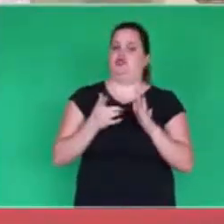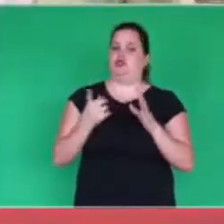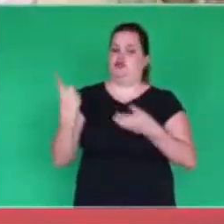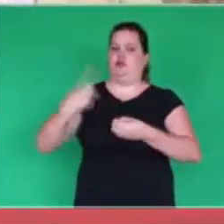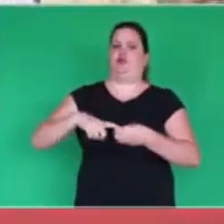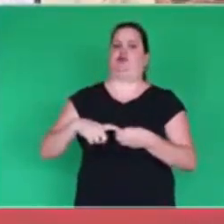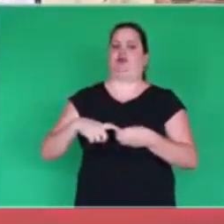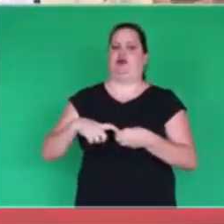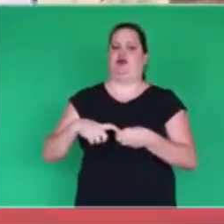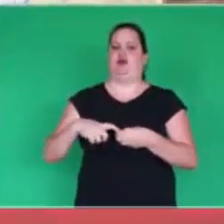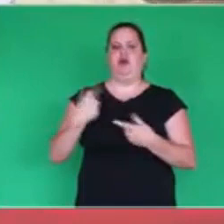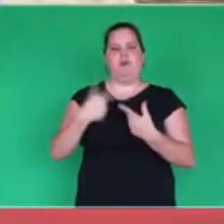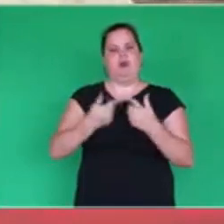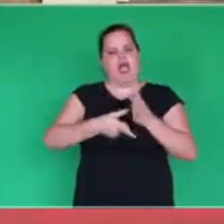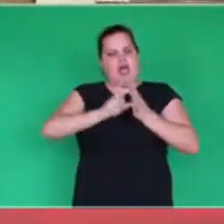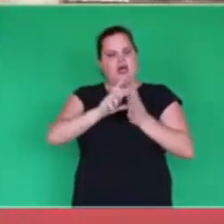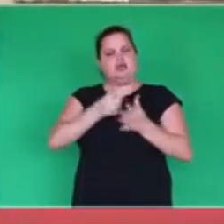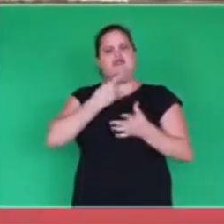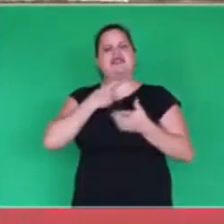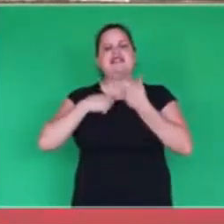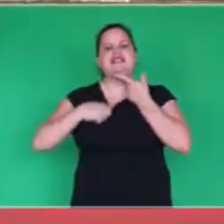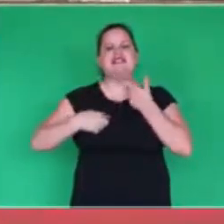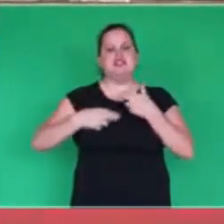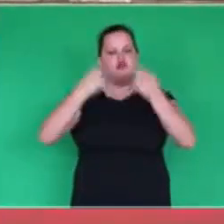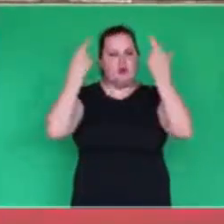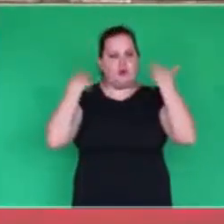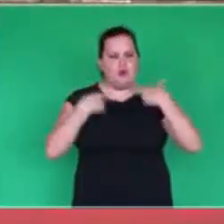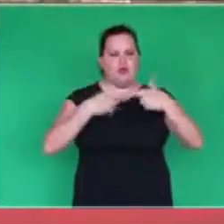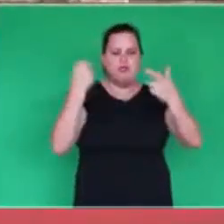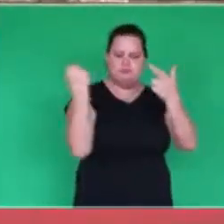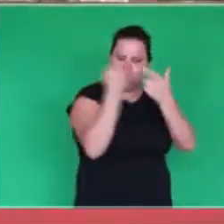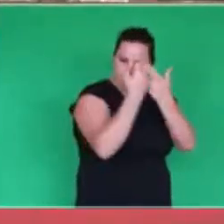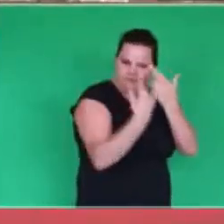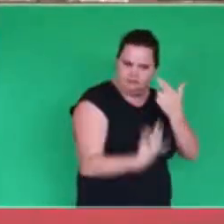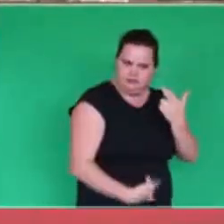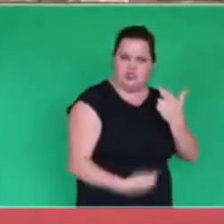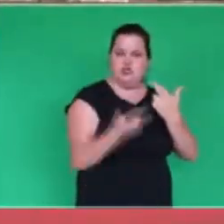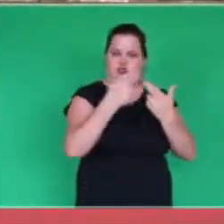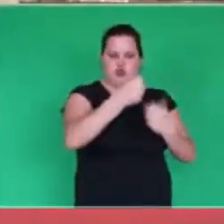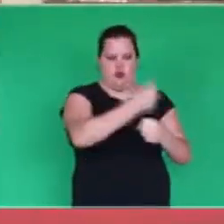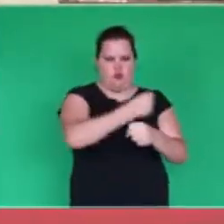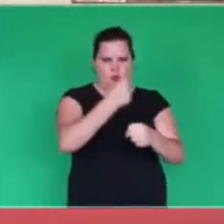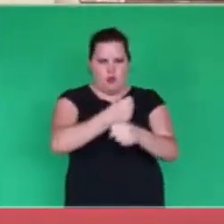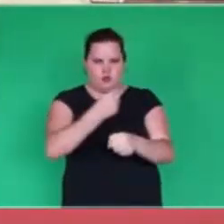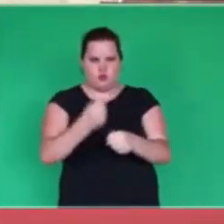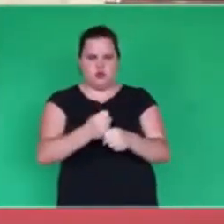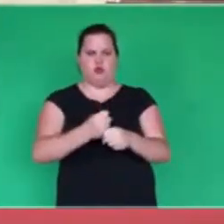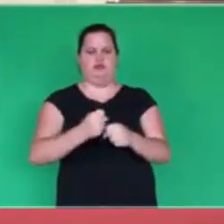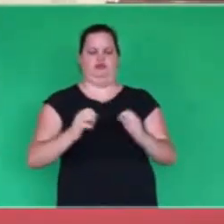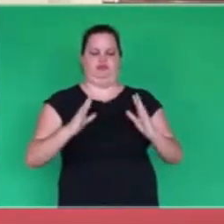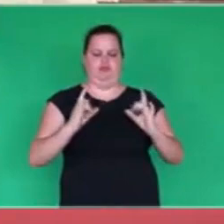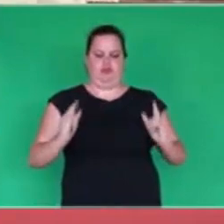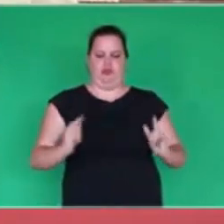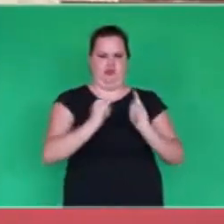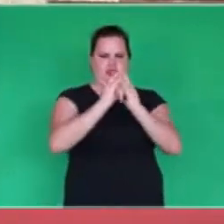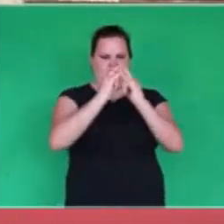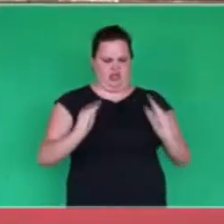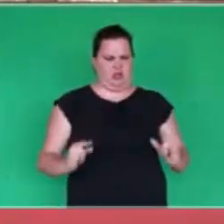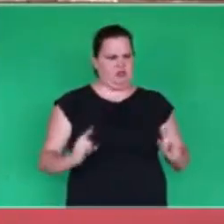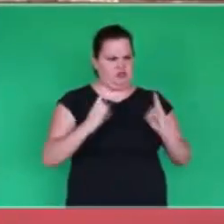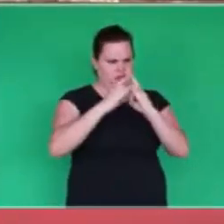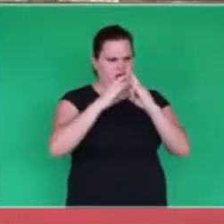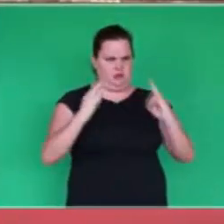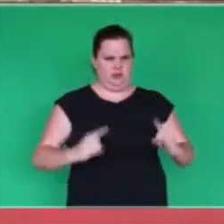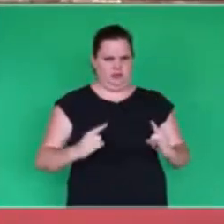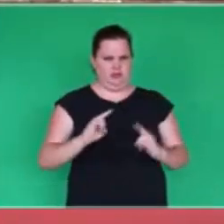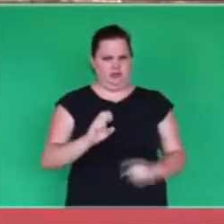sacrifices. But we will see that when they try to offer sacrifices, the Messiah shall